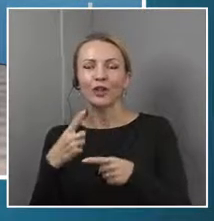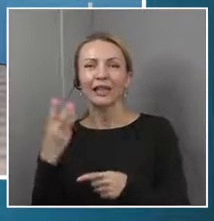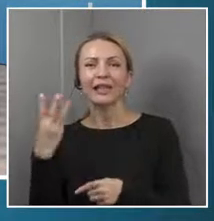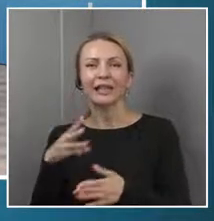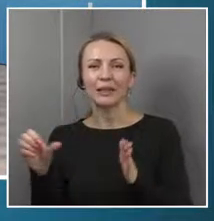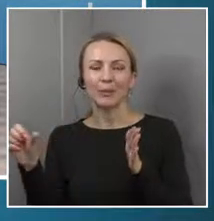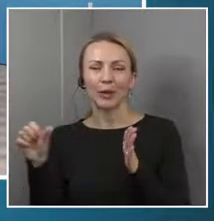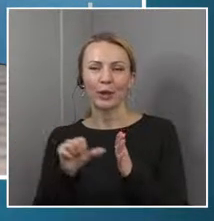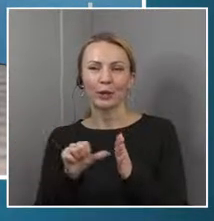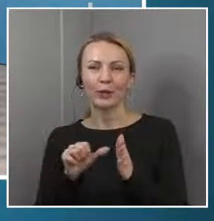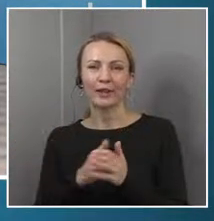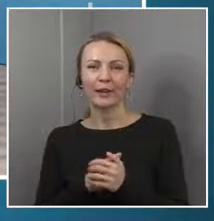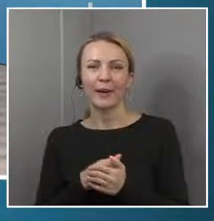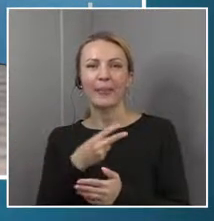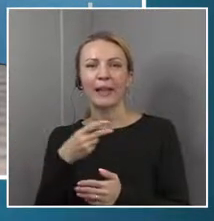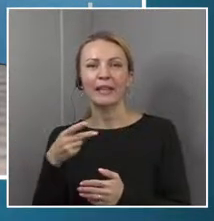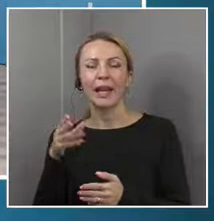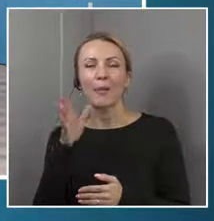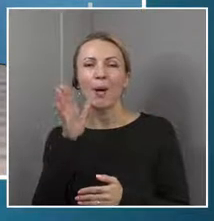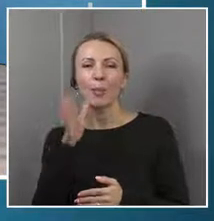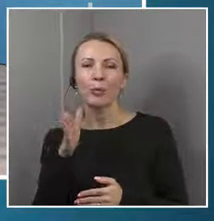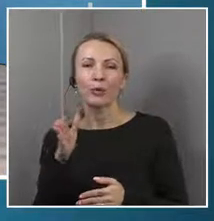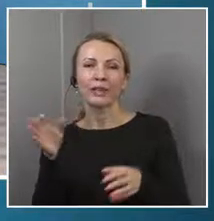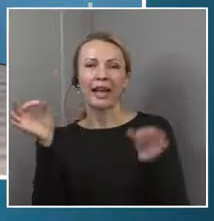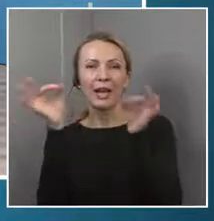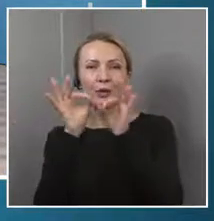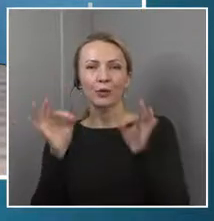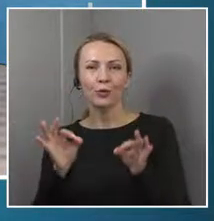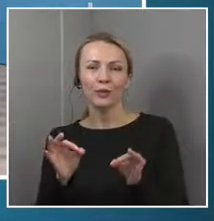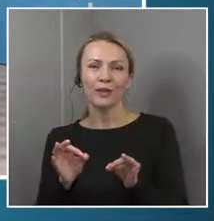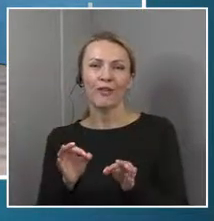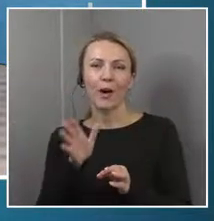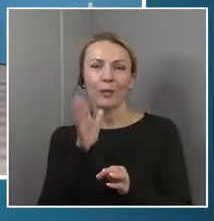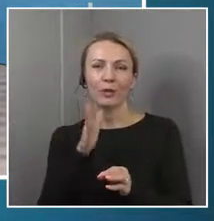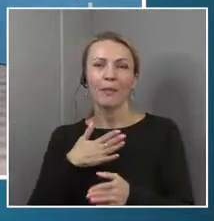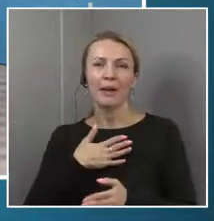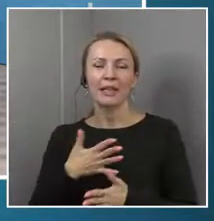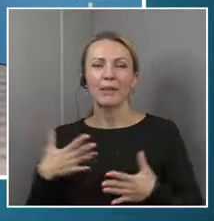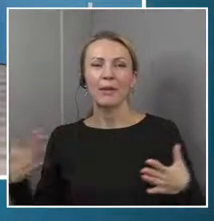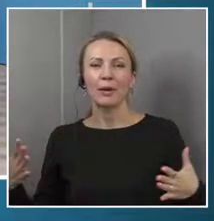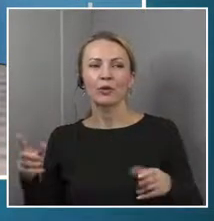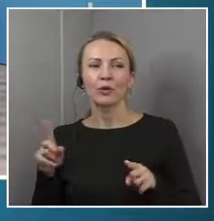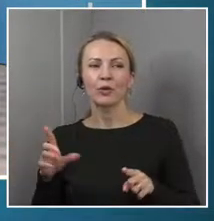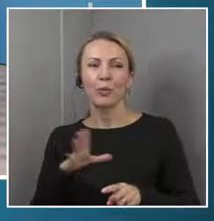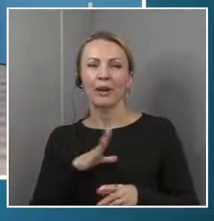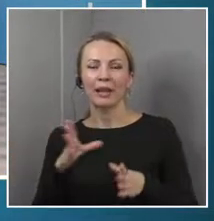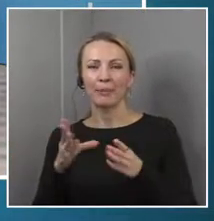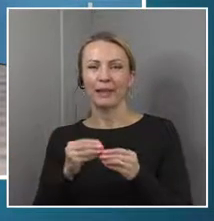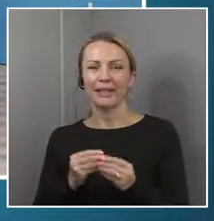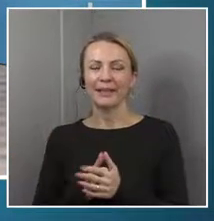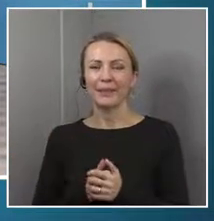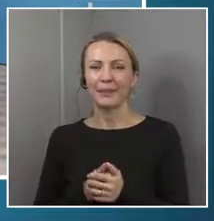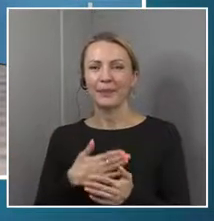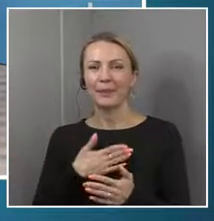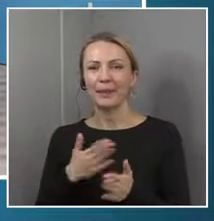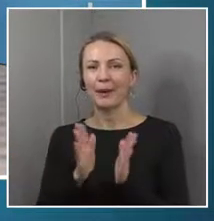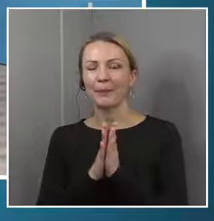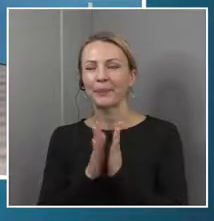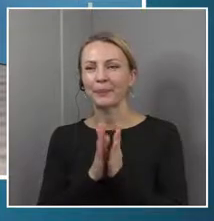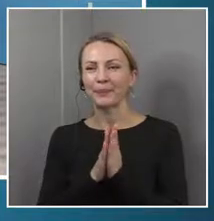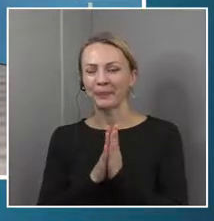Thank you for that. In 30 minutes, we are going to have another discussion about culture. Thank you all for coming. Thank you.